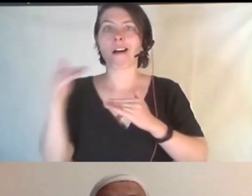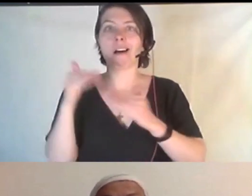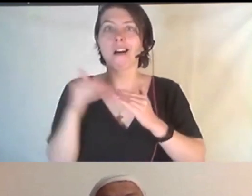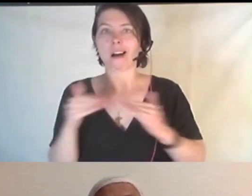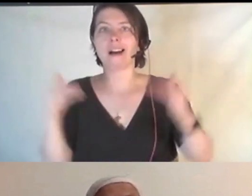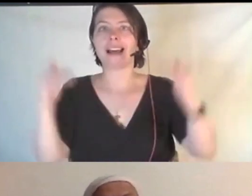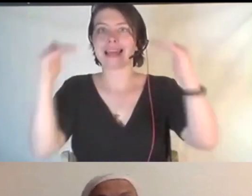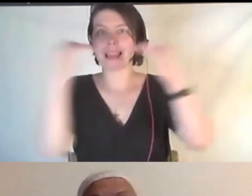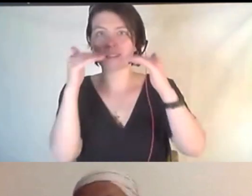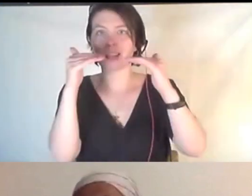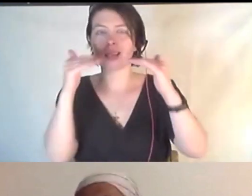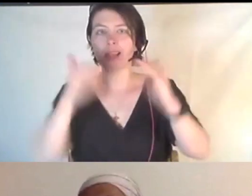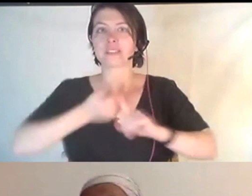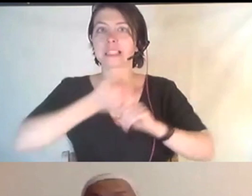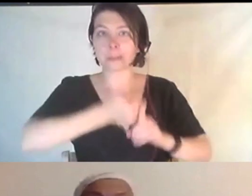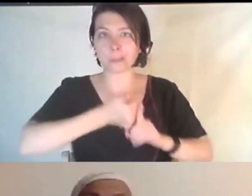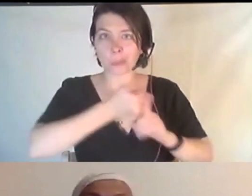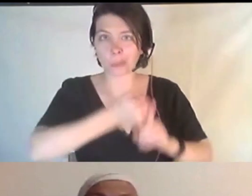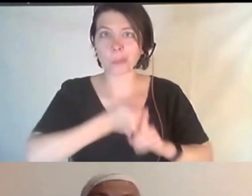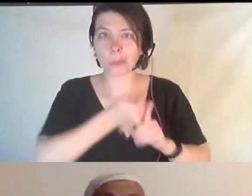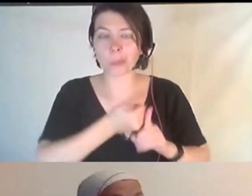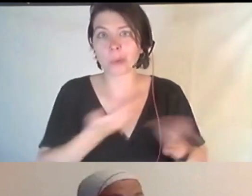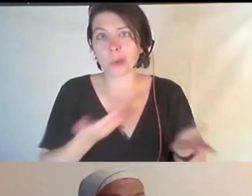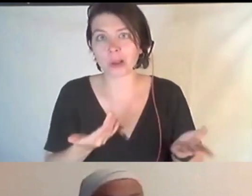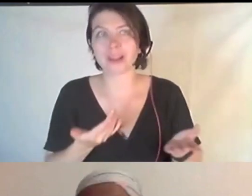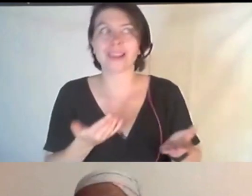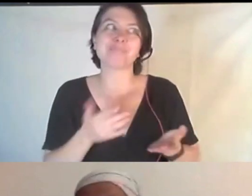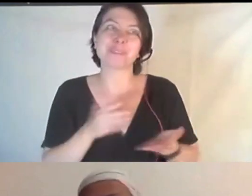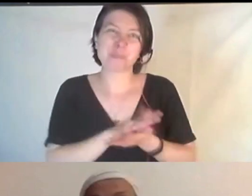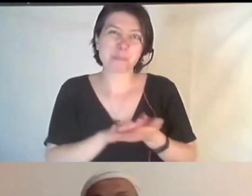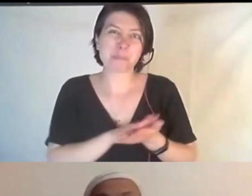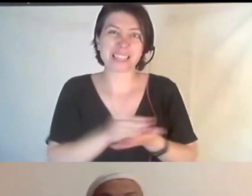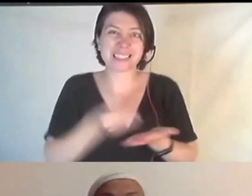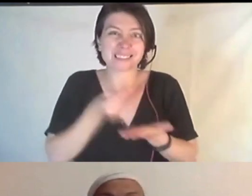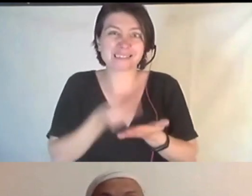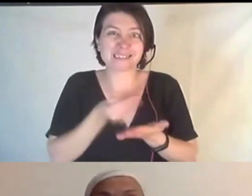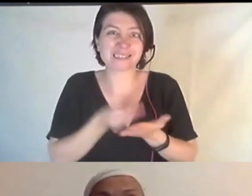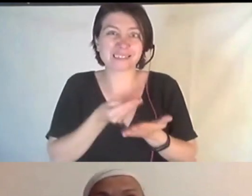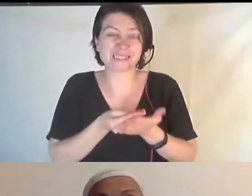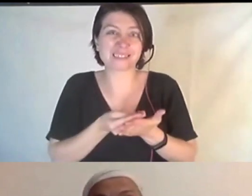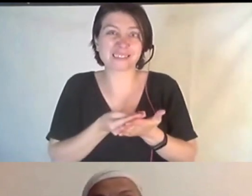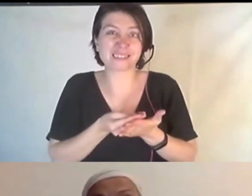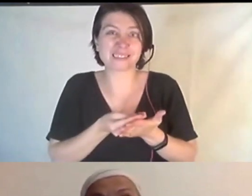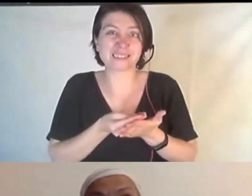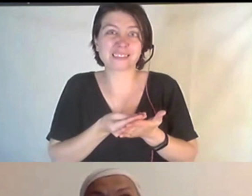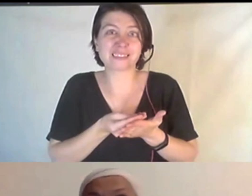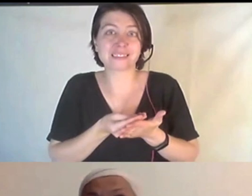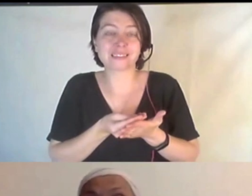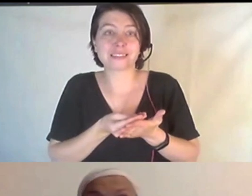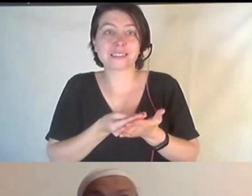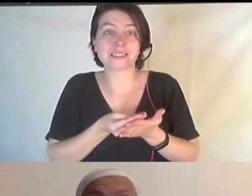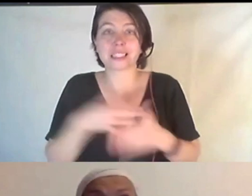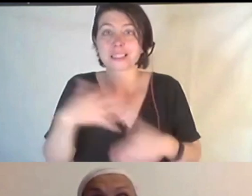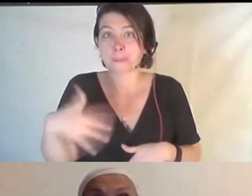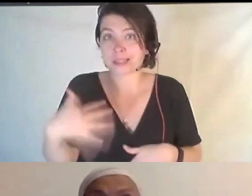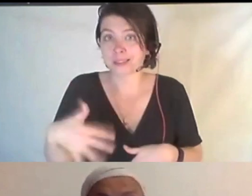going on there. Obviously, such a high level of support means something costs more money. Because Nena requires both a